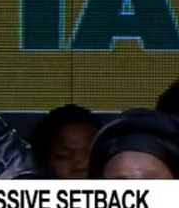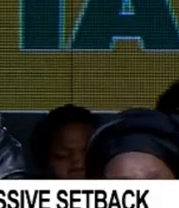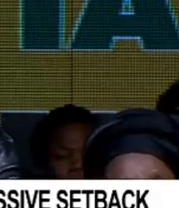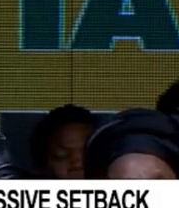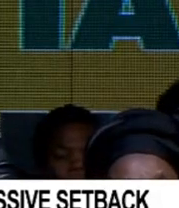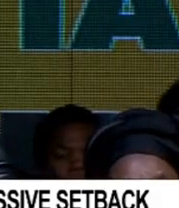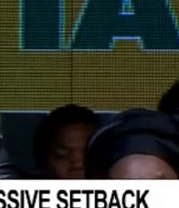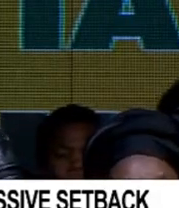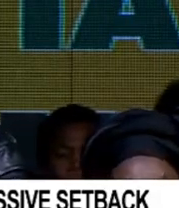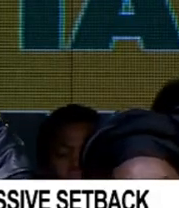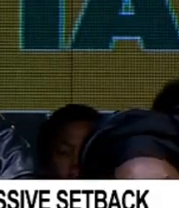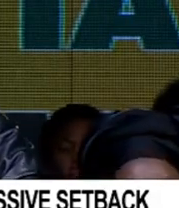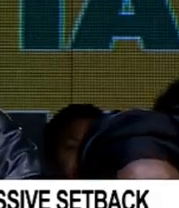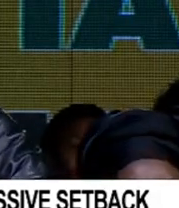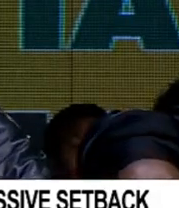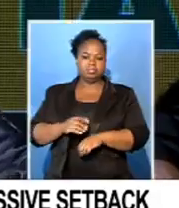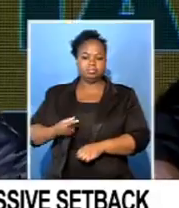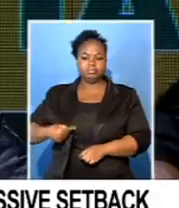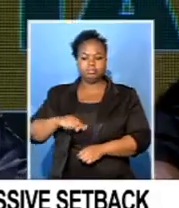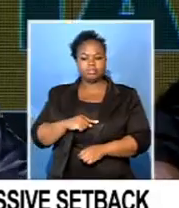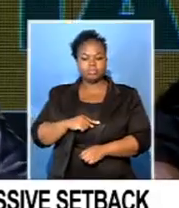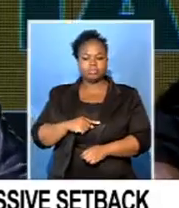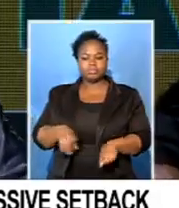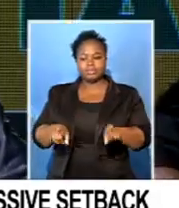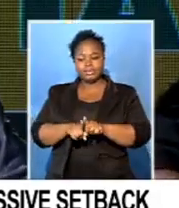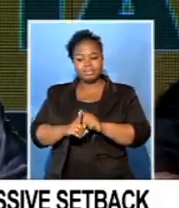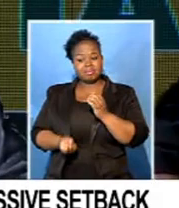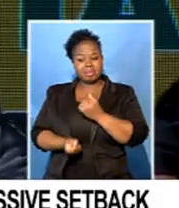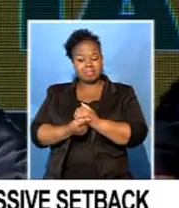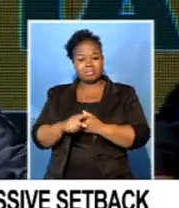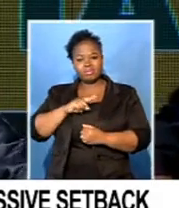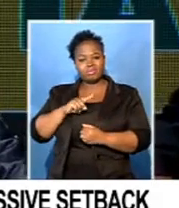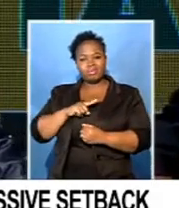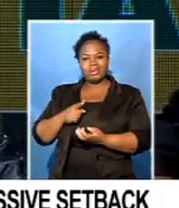the manner in which ANC leadership is selected.